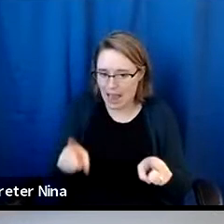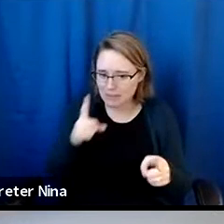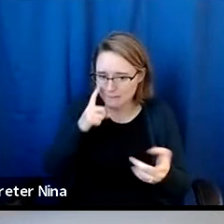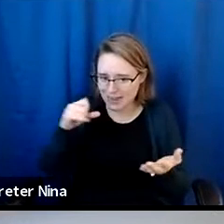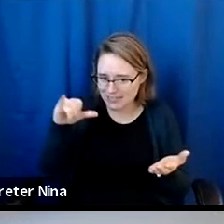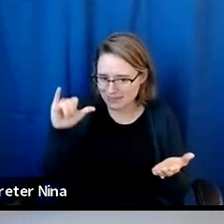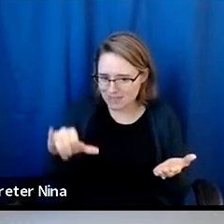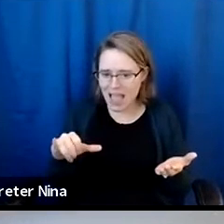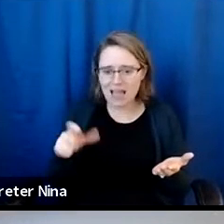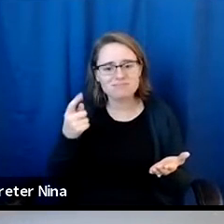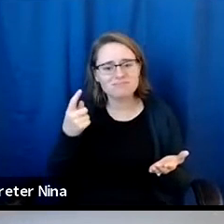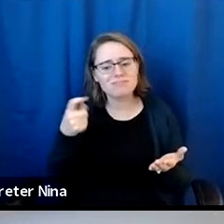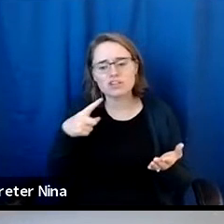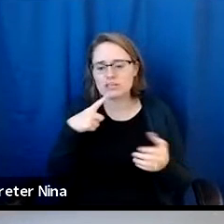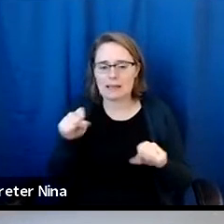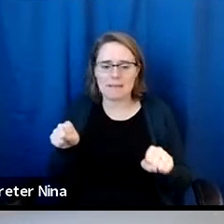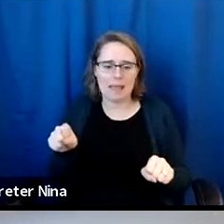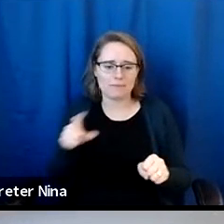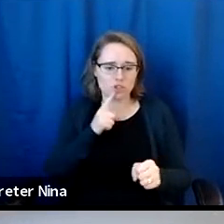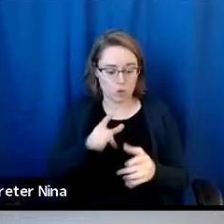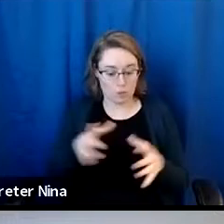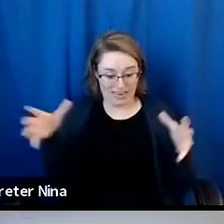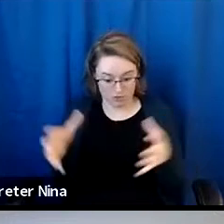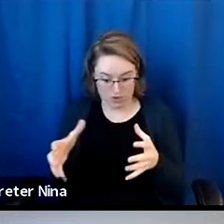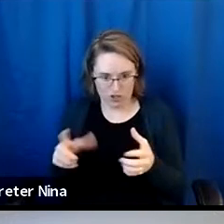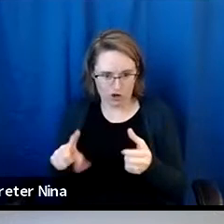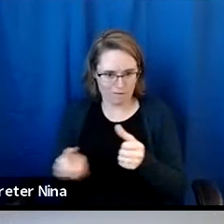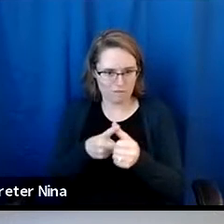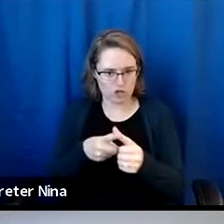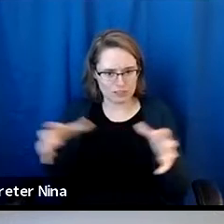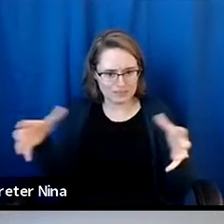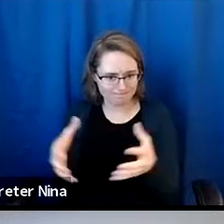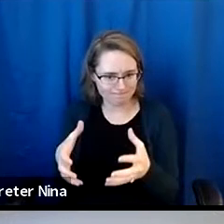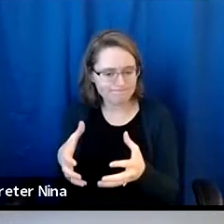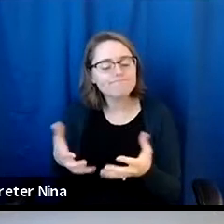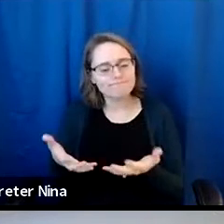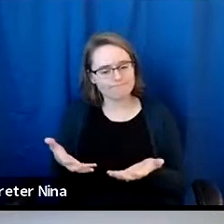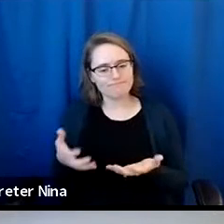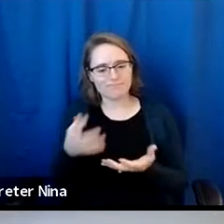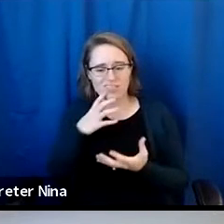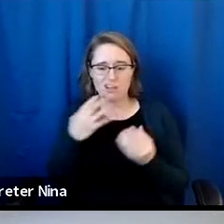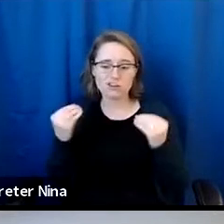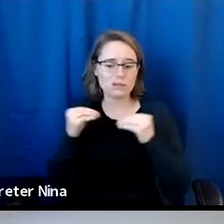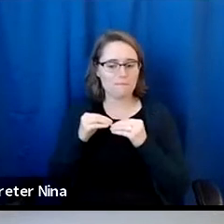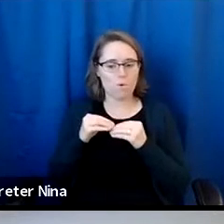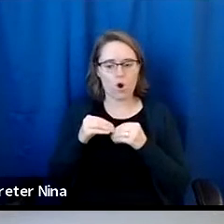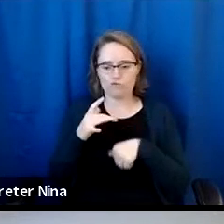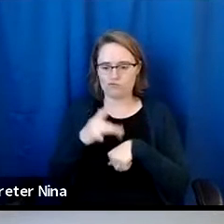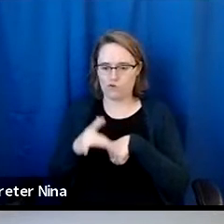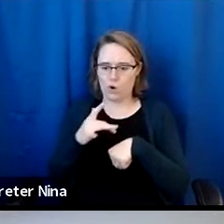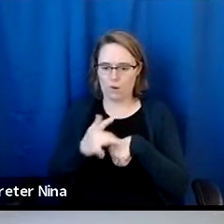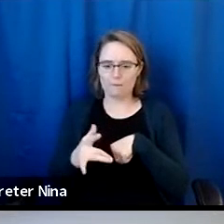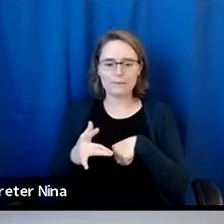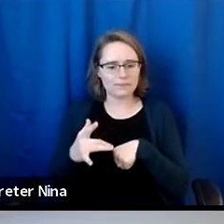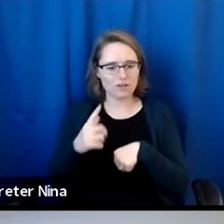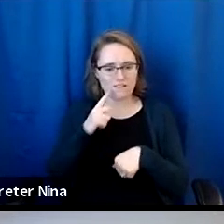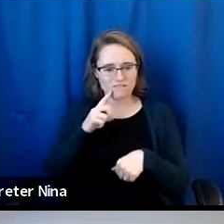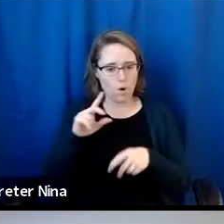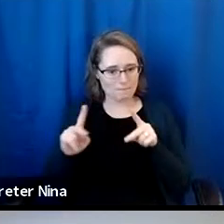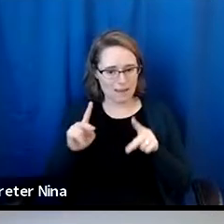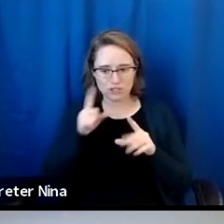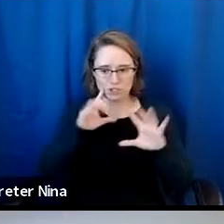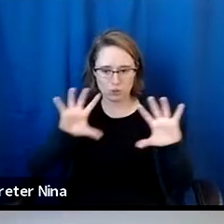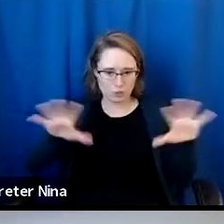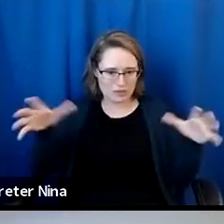just got to be able to get people together first, I think. And I just think there's more room for us to try to get people